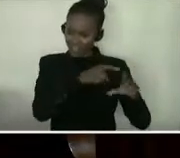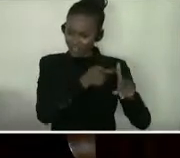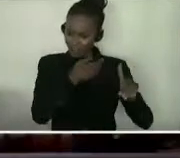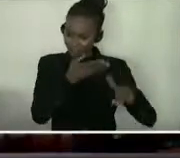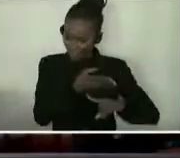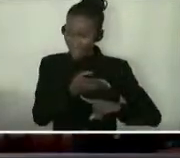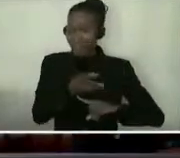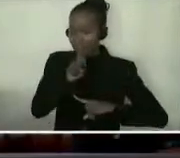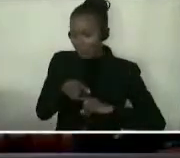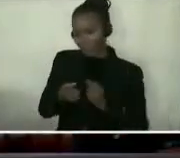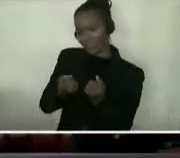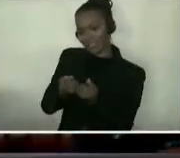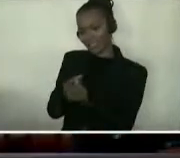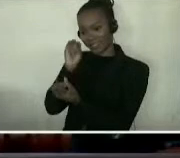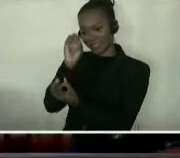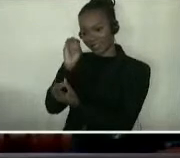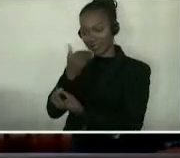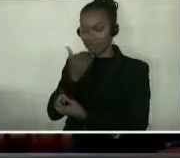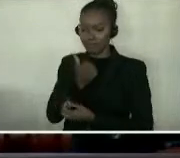in terms of that